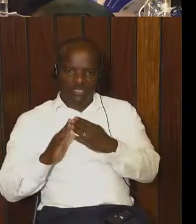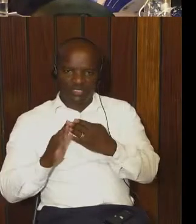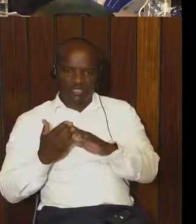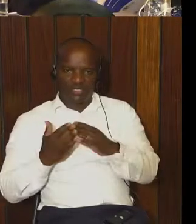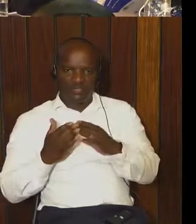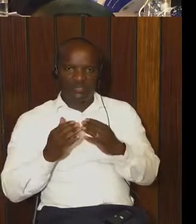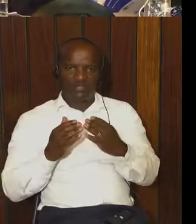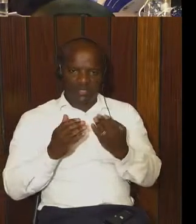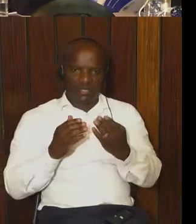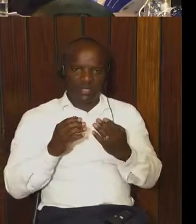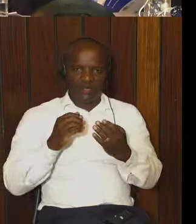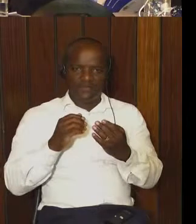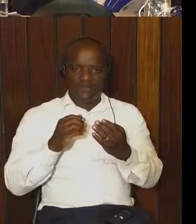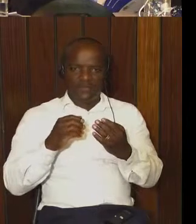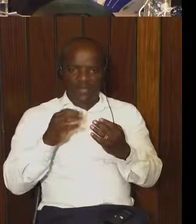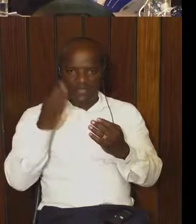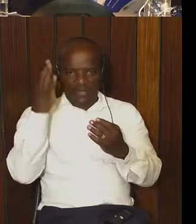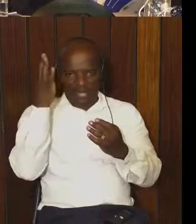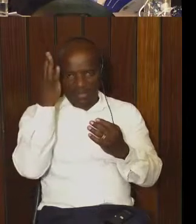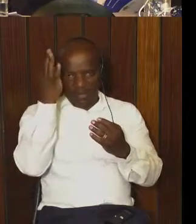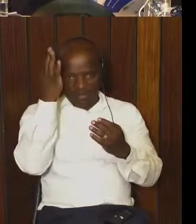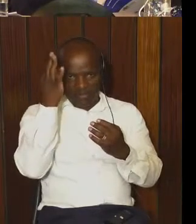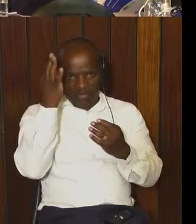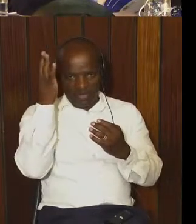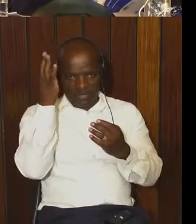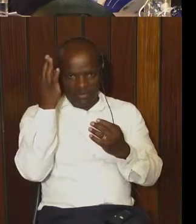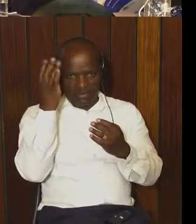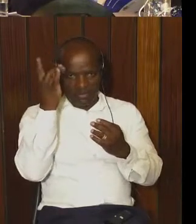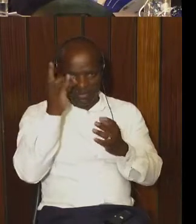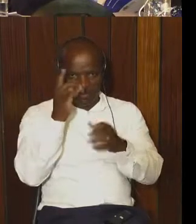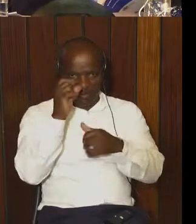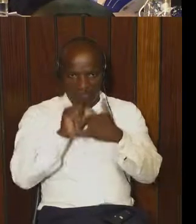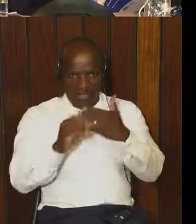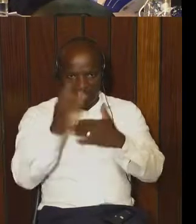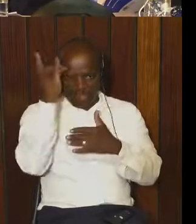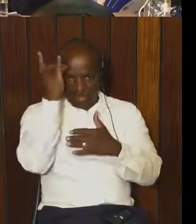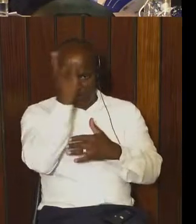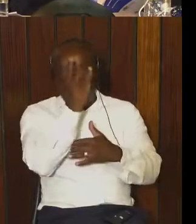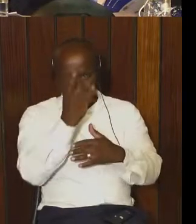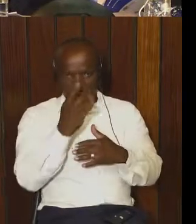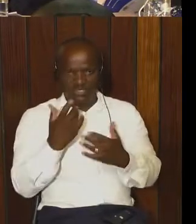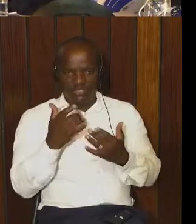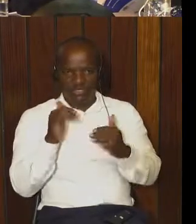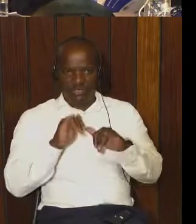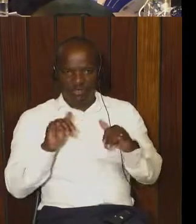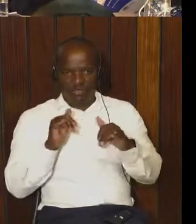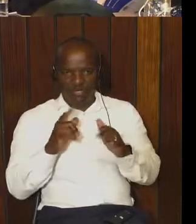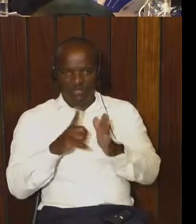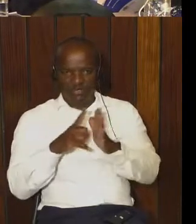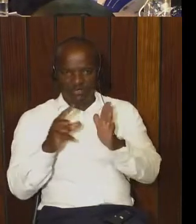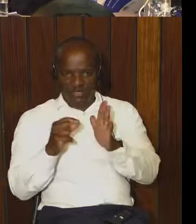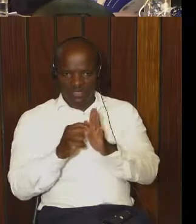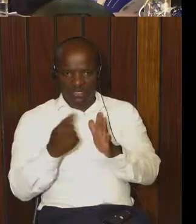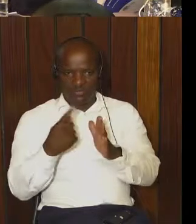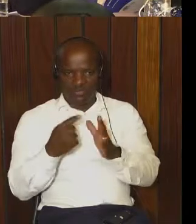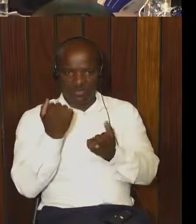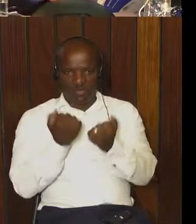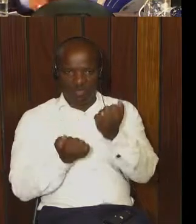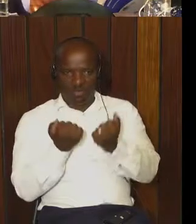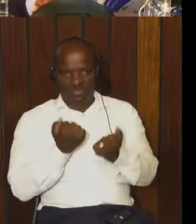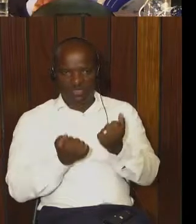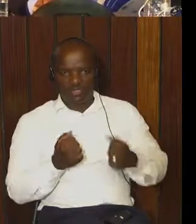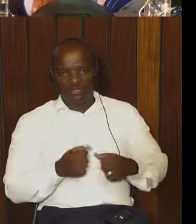the department, we have submitted our papers, and we are now waiting for the court date. So that's where we are when it comes to the bus subsidies,